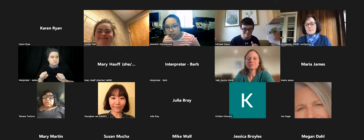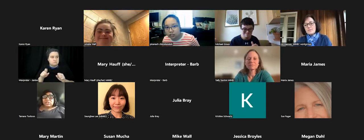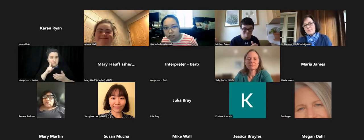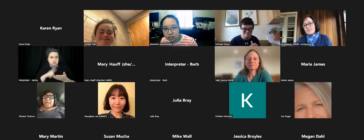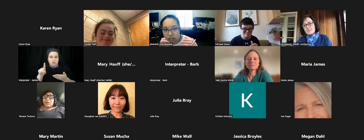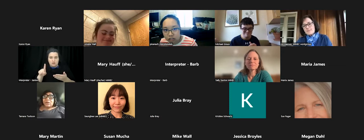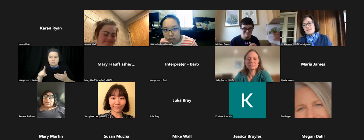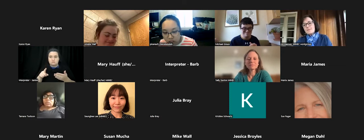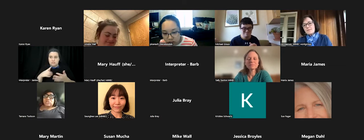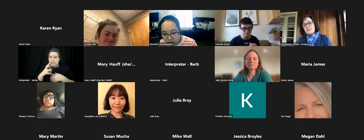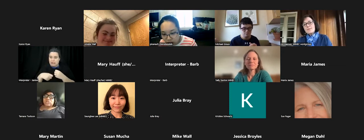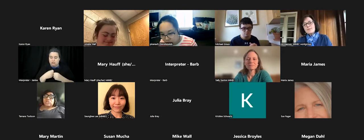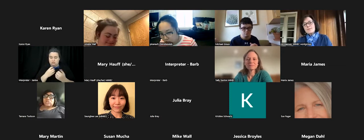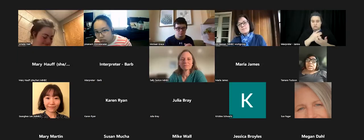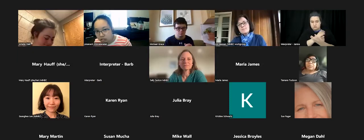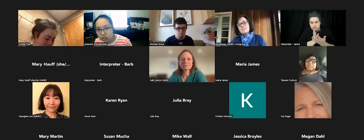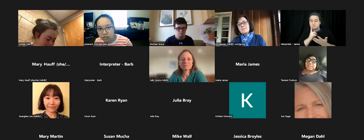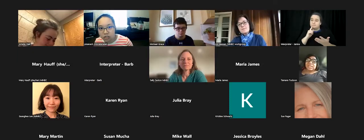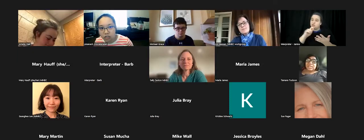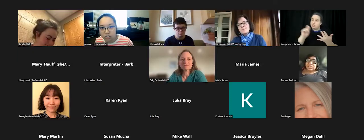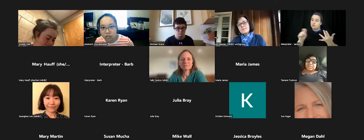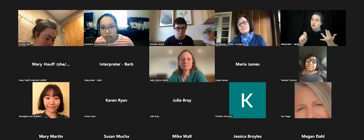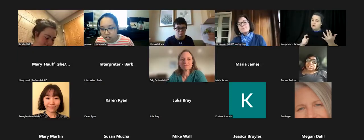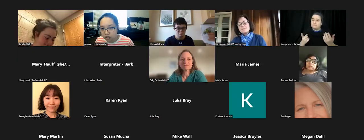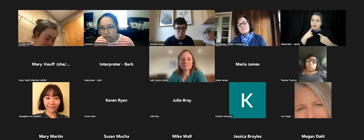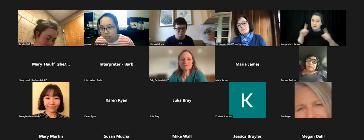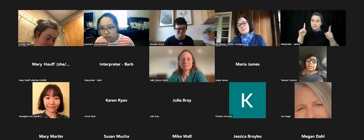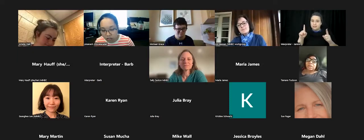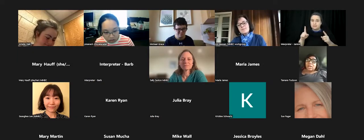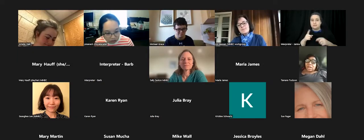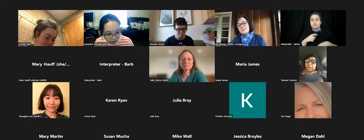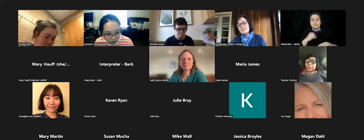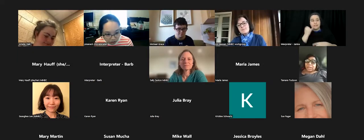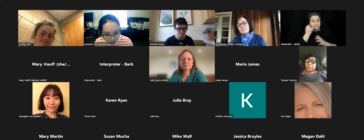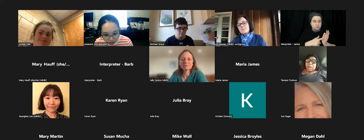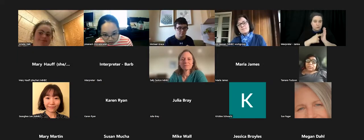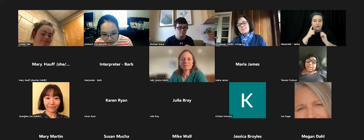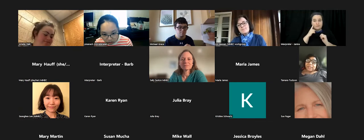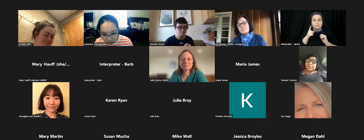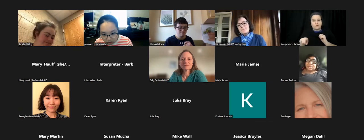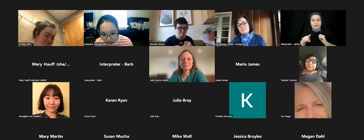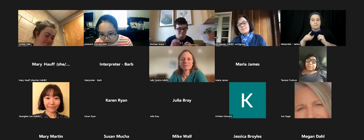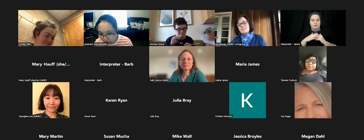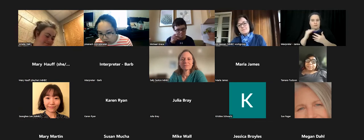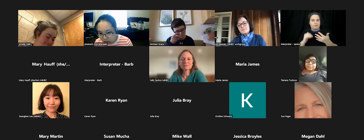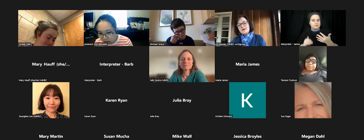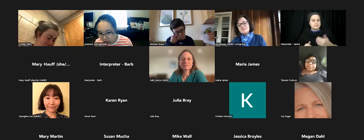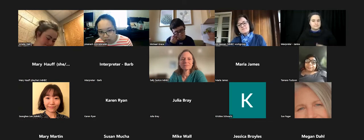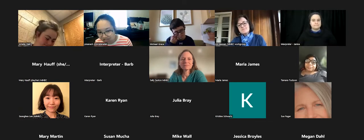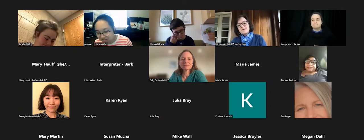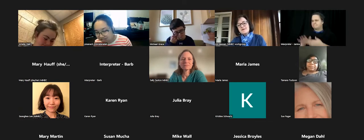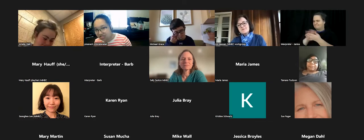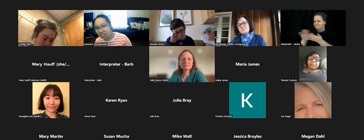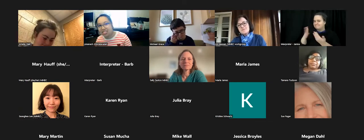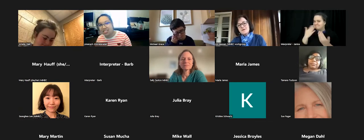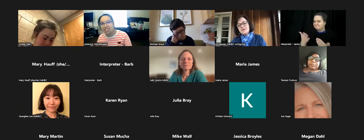as the years go by what she's able to accomplish that's needed, that's required of them on that list. Nice.